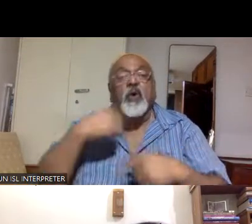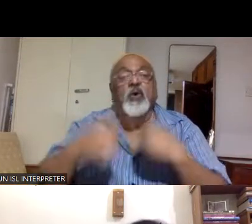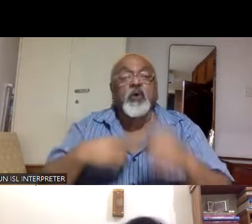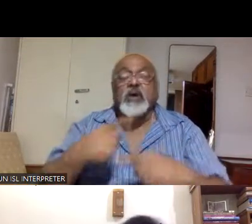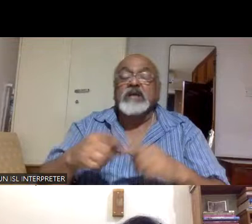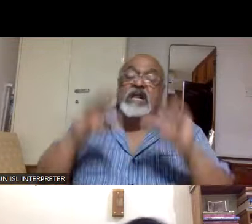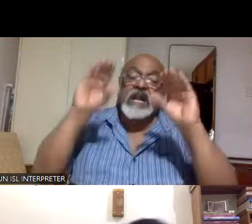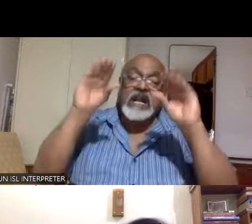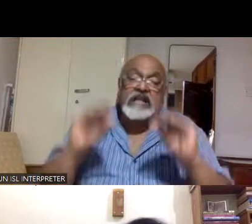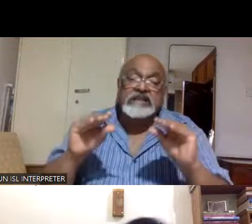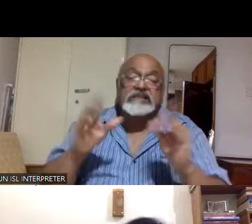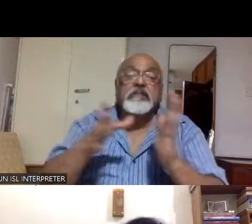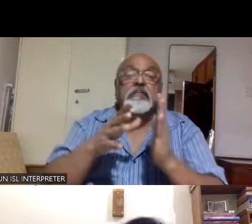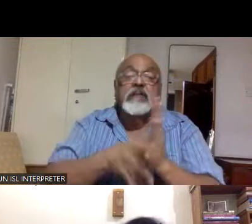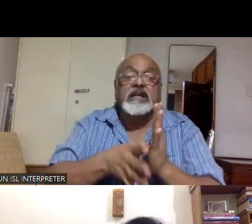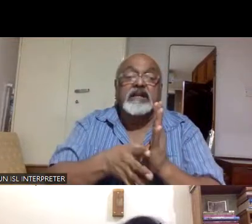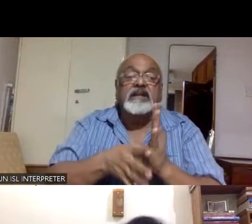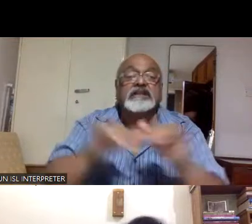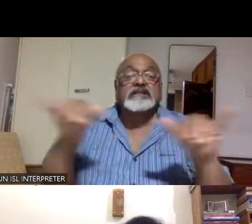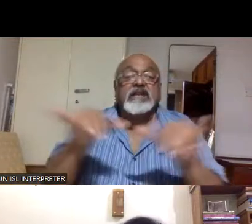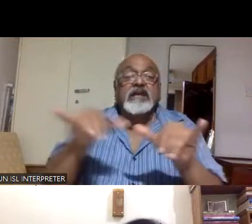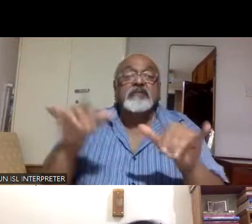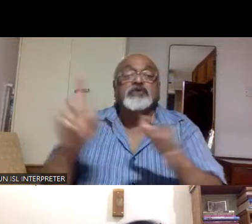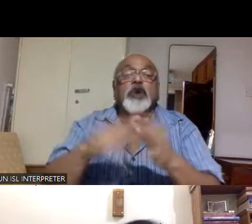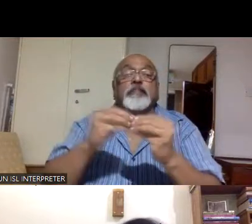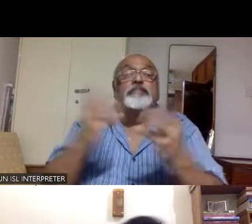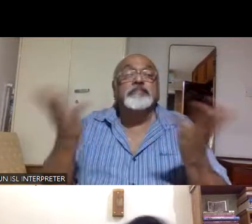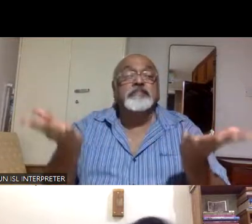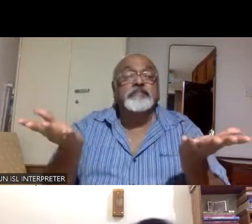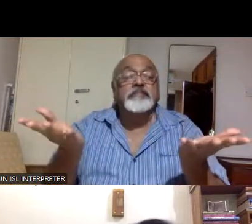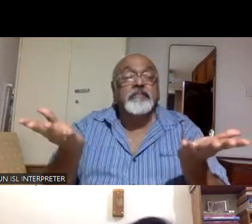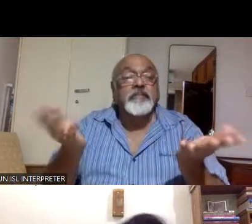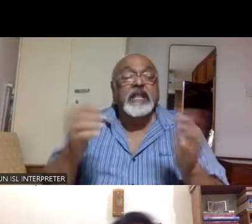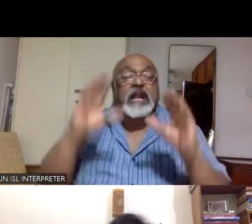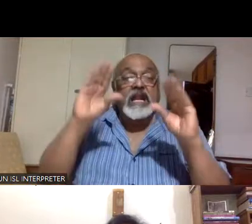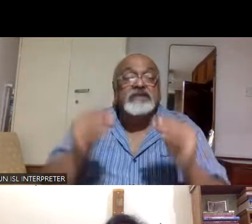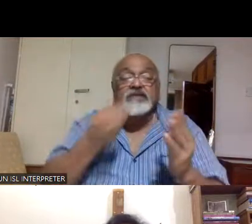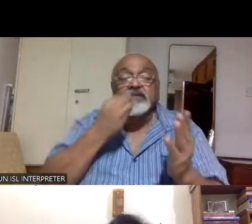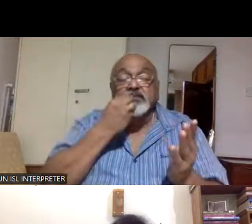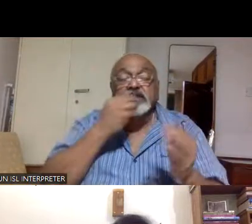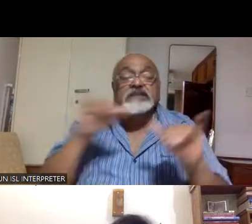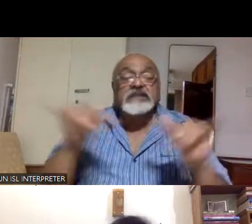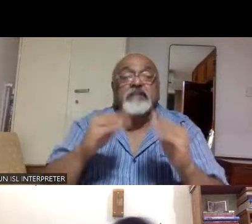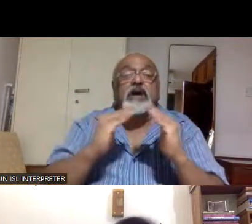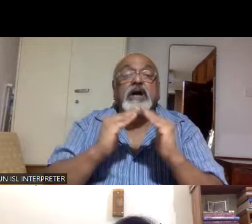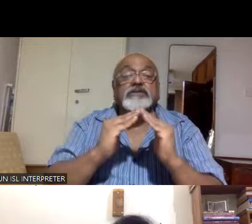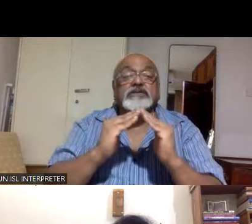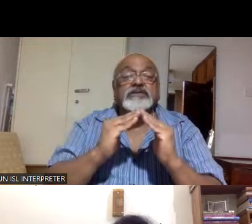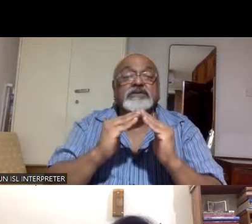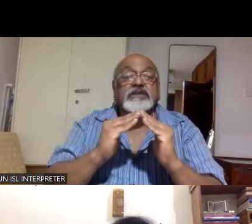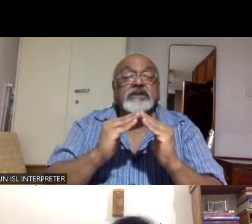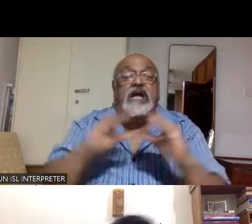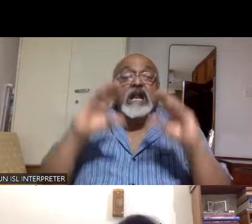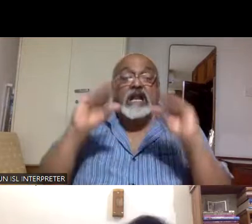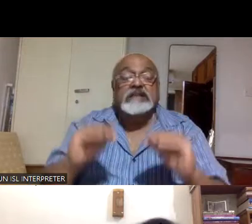less pay for the same job. They got less food in the same household. They got less spending